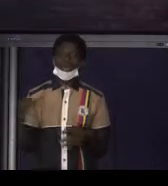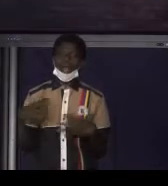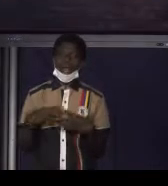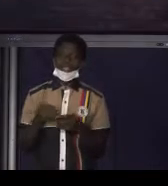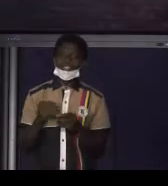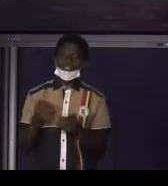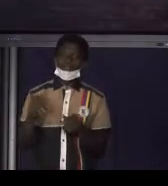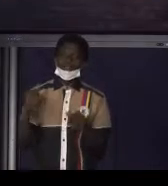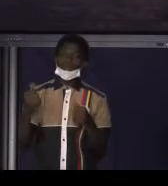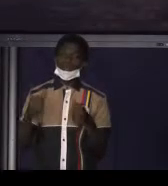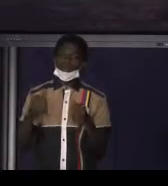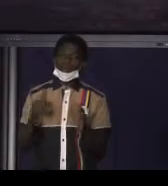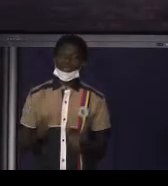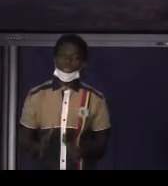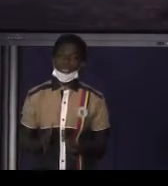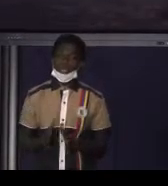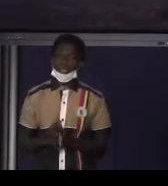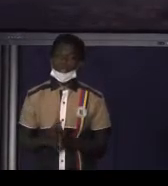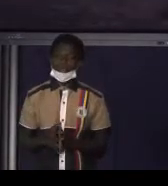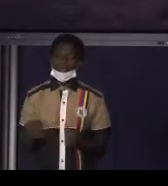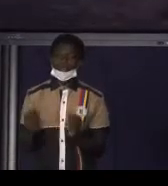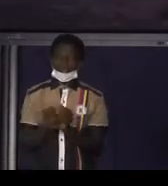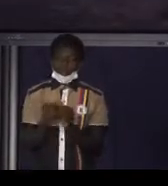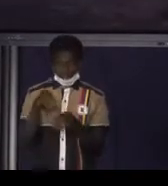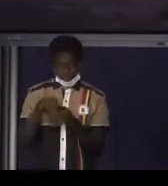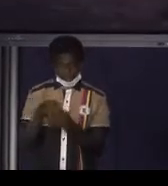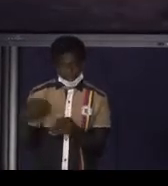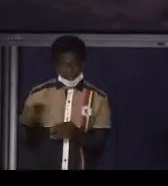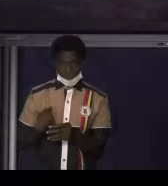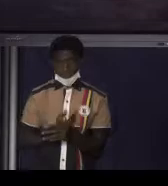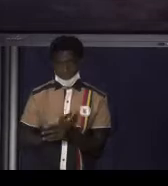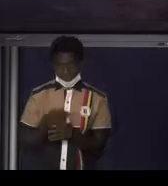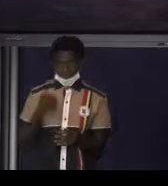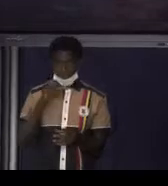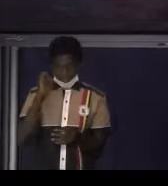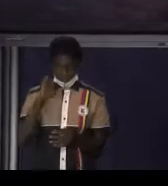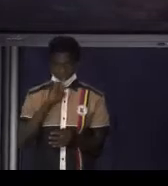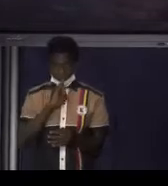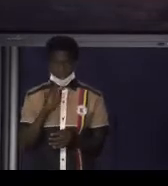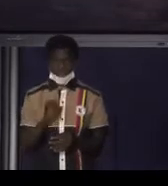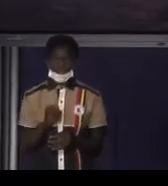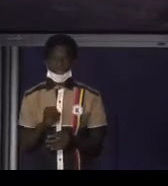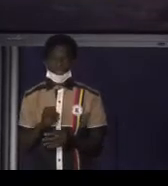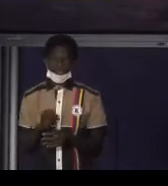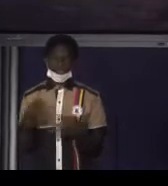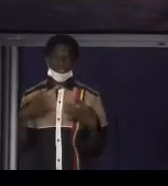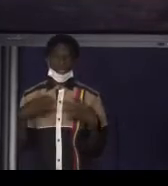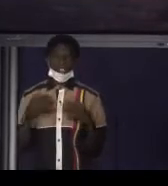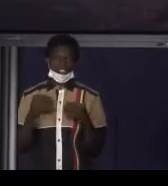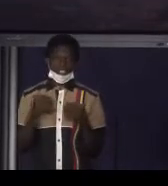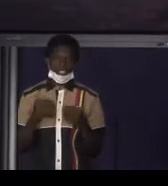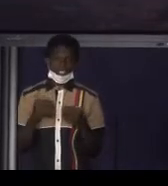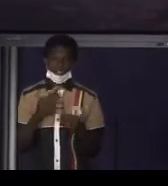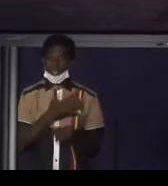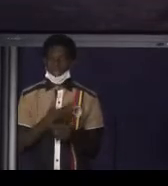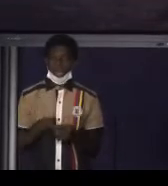means within us here is an accomplished player. Away, abroad, far away,